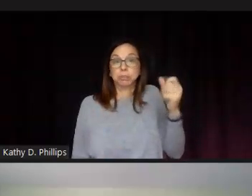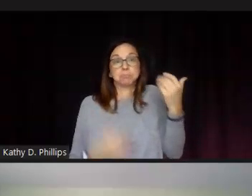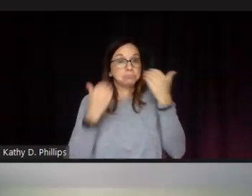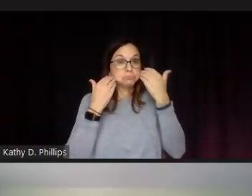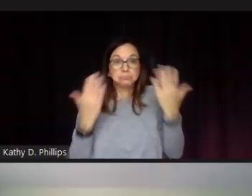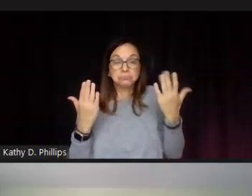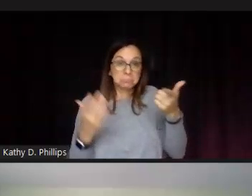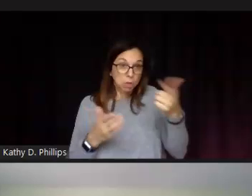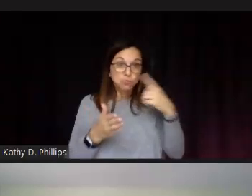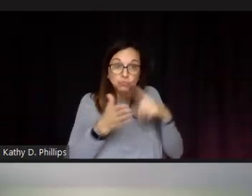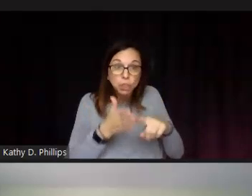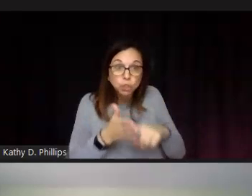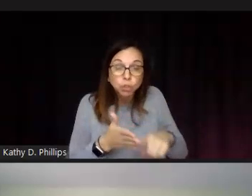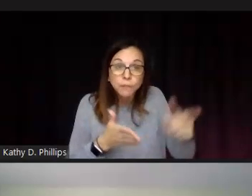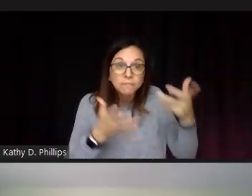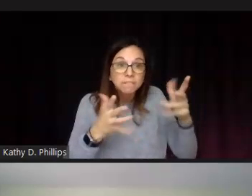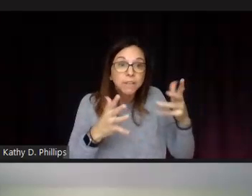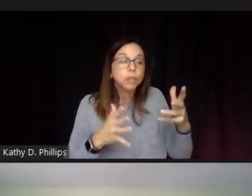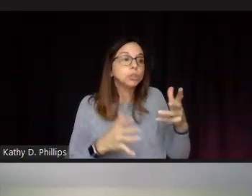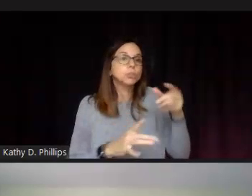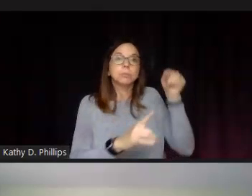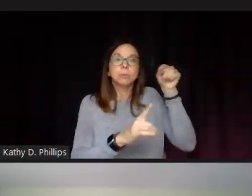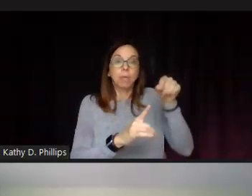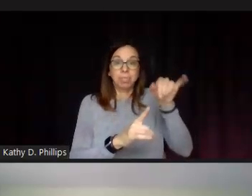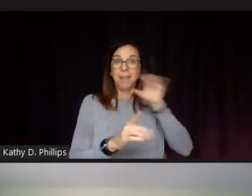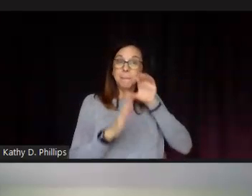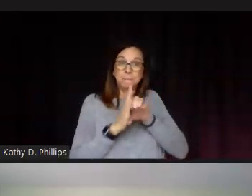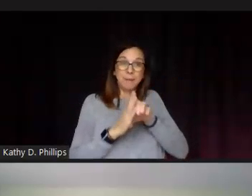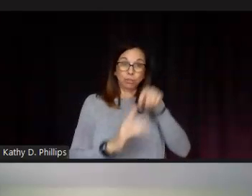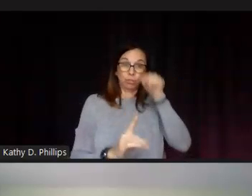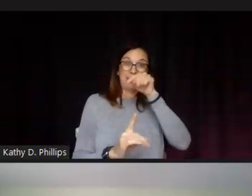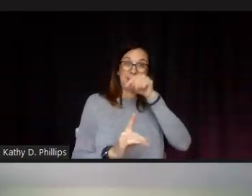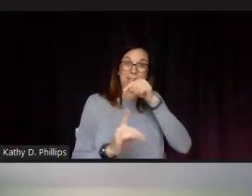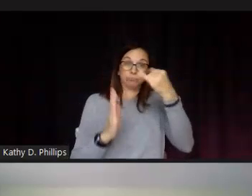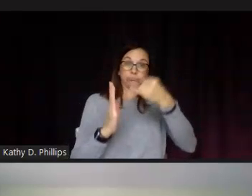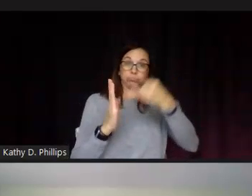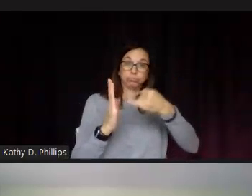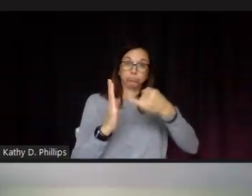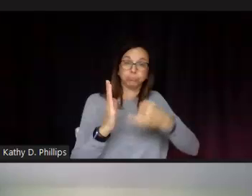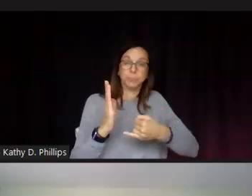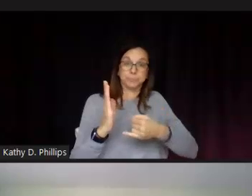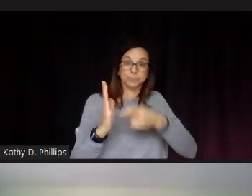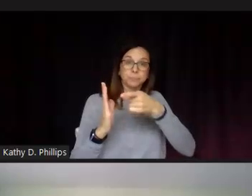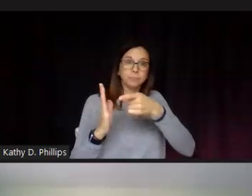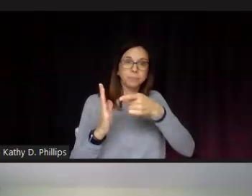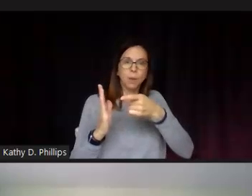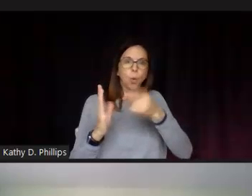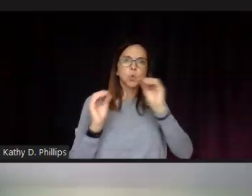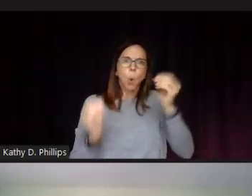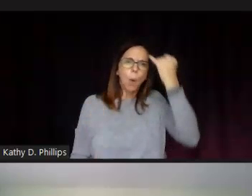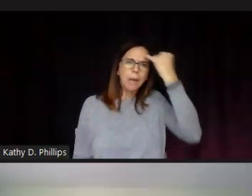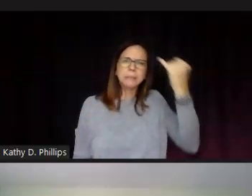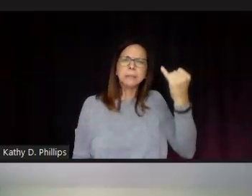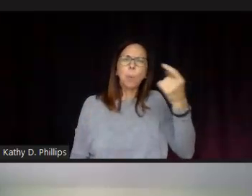any research. We don't know even if the picture that he drew, if you look at it closely here, we have no idea